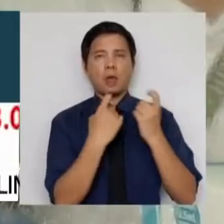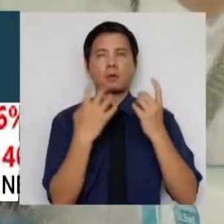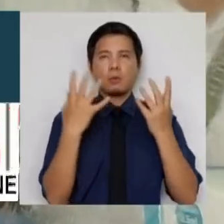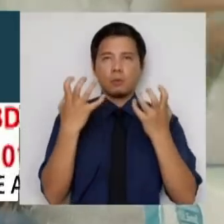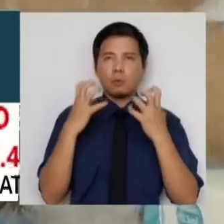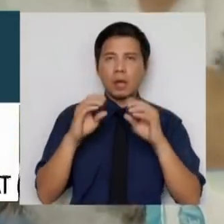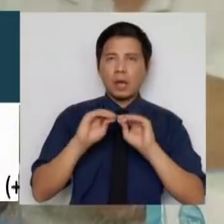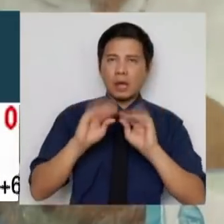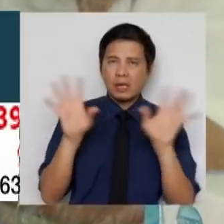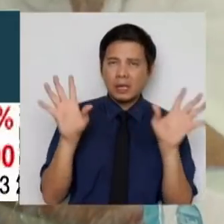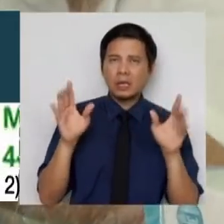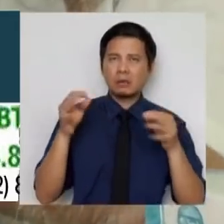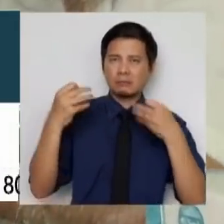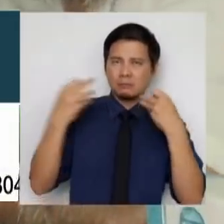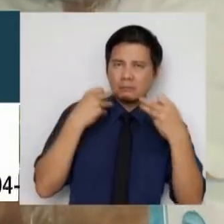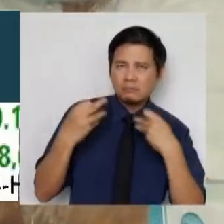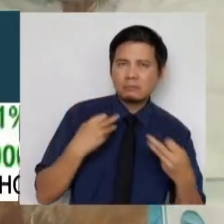afraid,